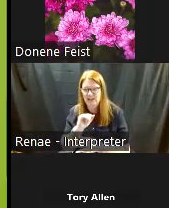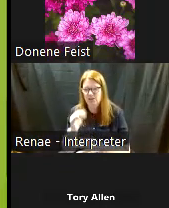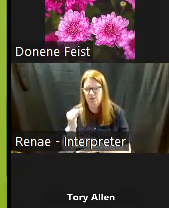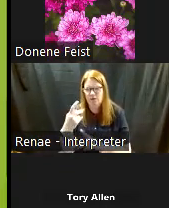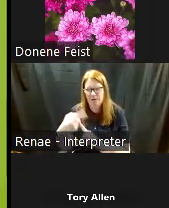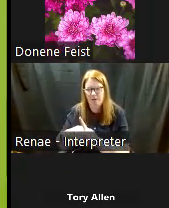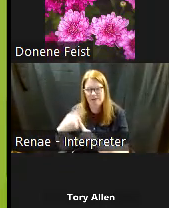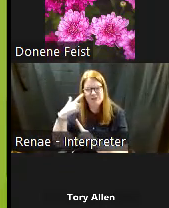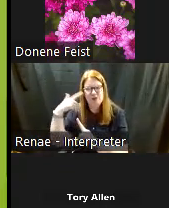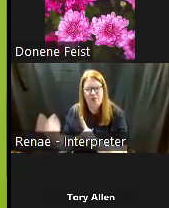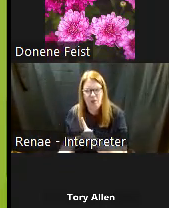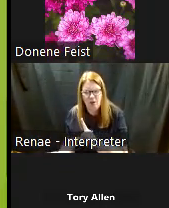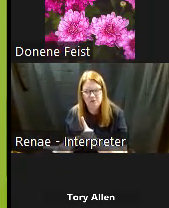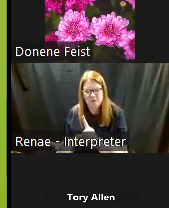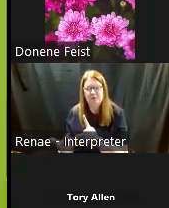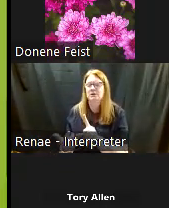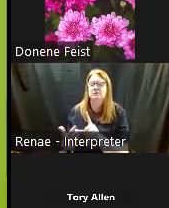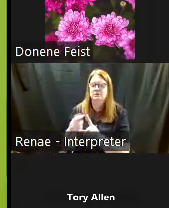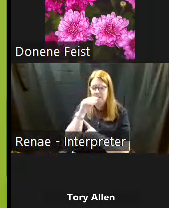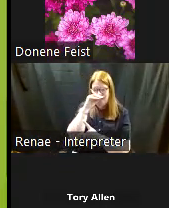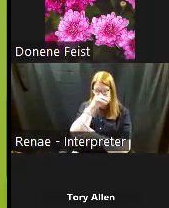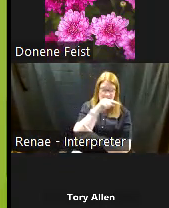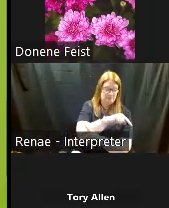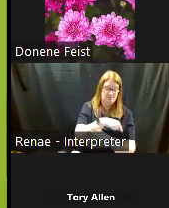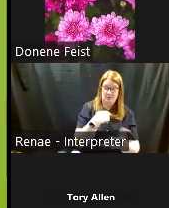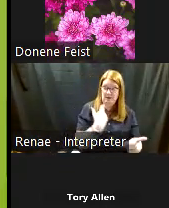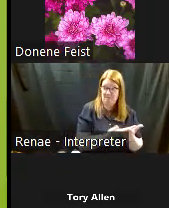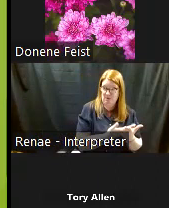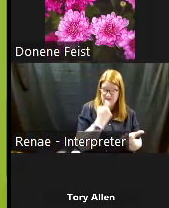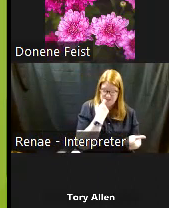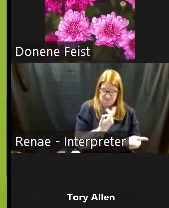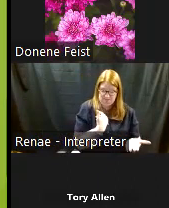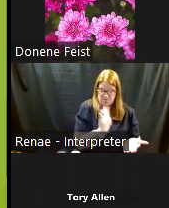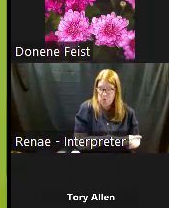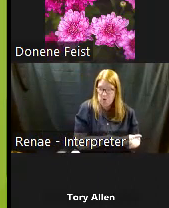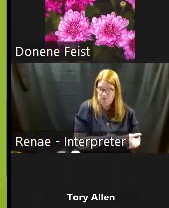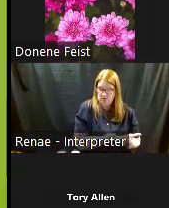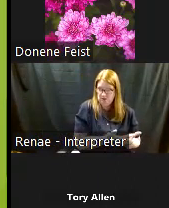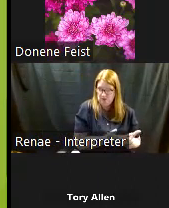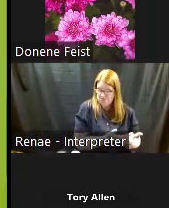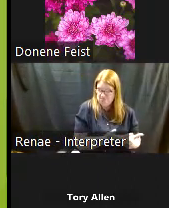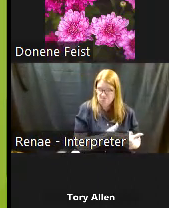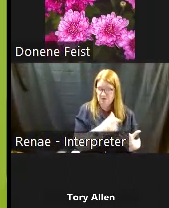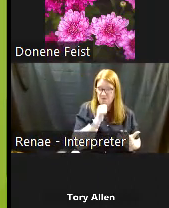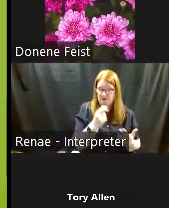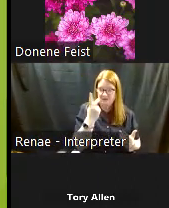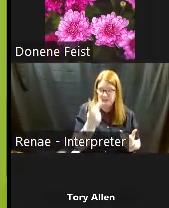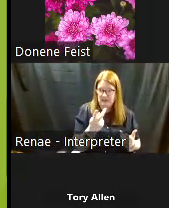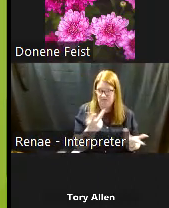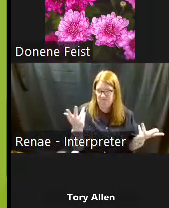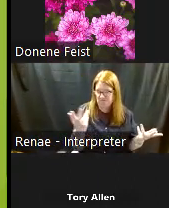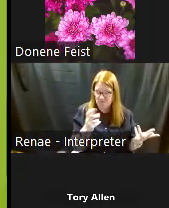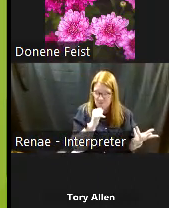hearing loss. And so we obviously wouldn't have detected it at birth. So I think it's just really important that families are aware